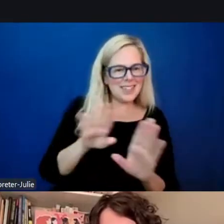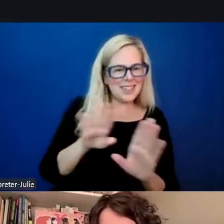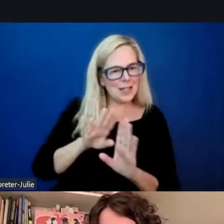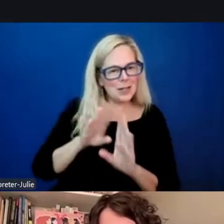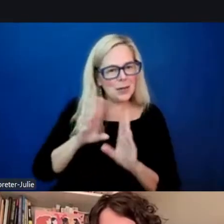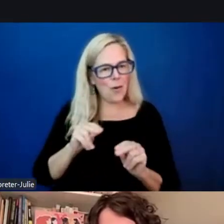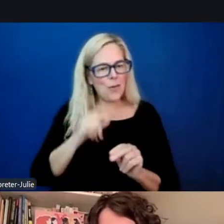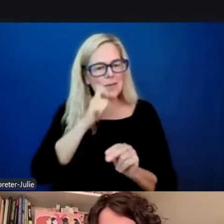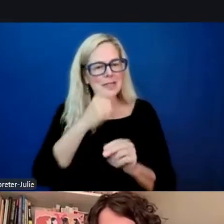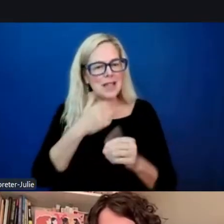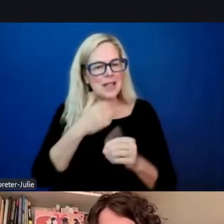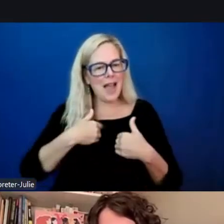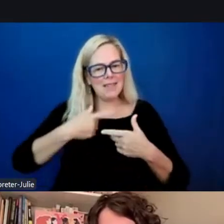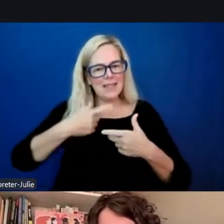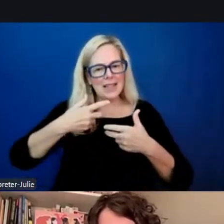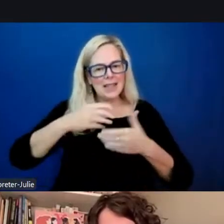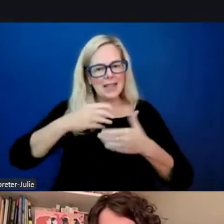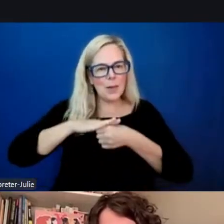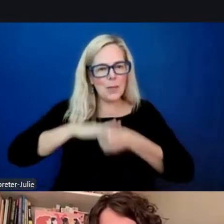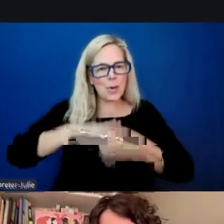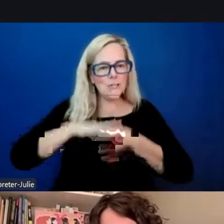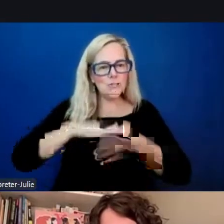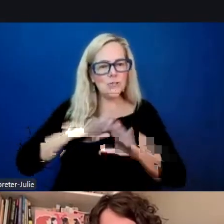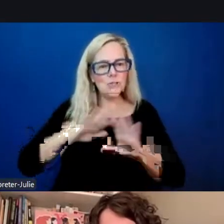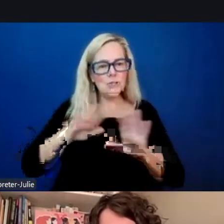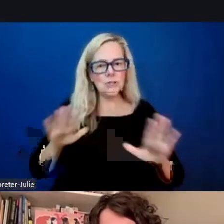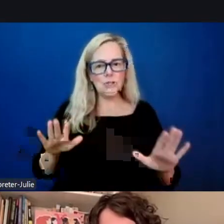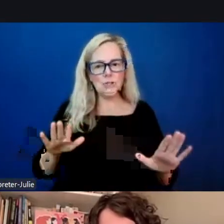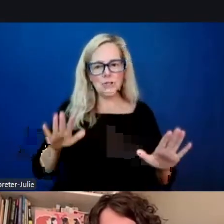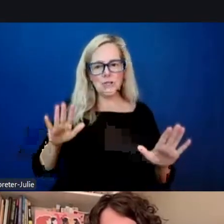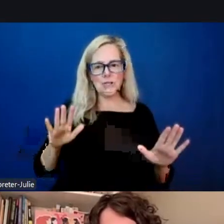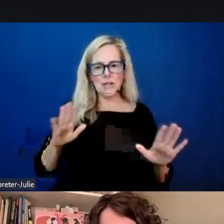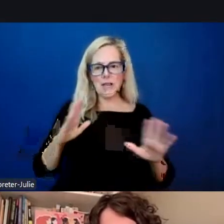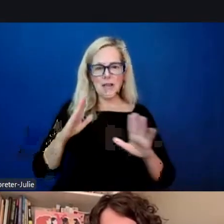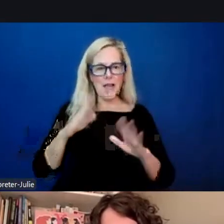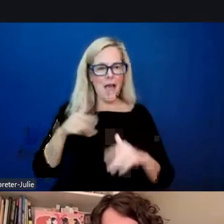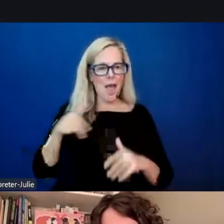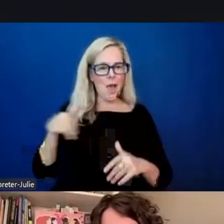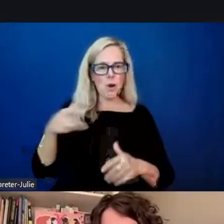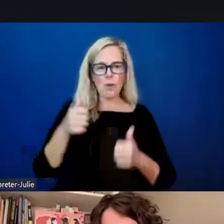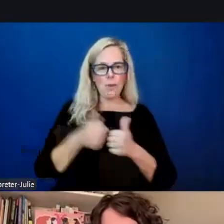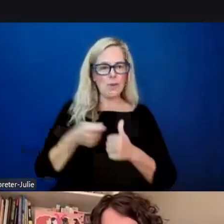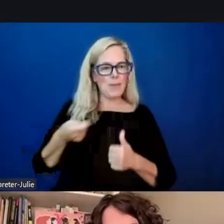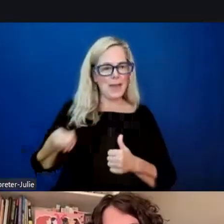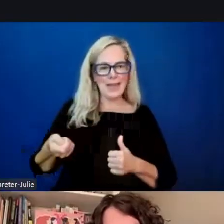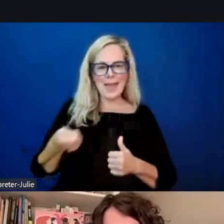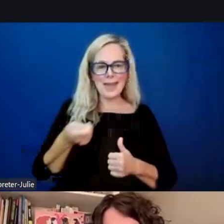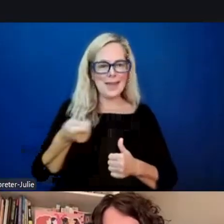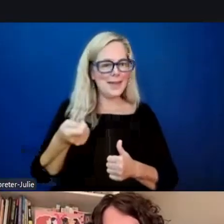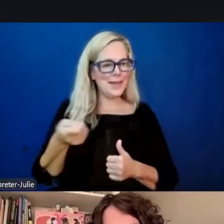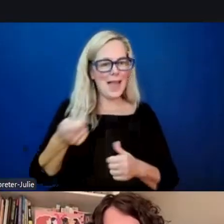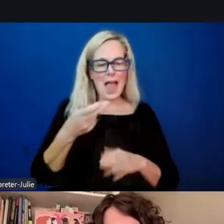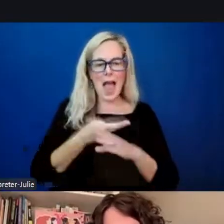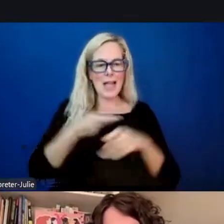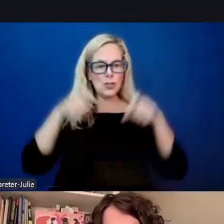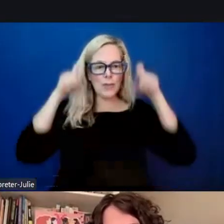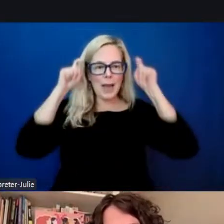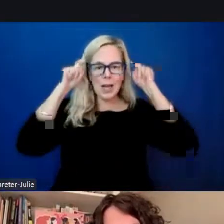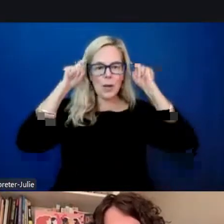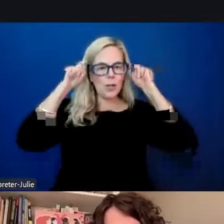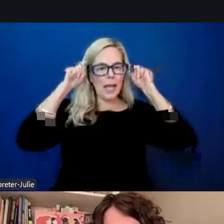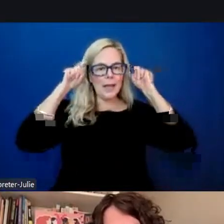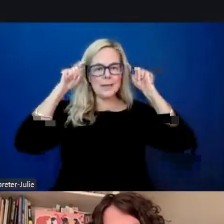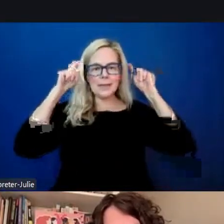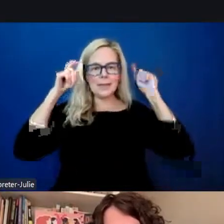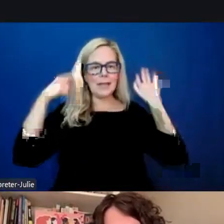And having that pressure, I think just I walk around with my mobility cane in the hospital. I wear my hearing aids. I display it. I use a